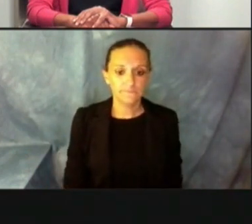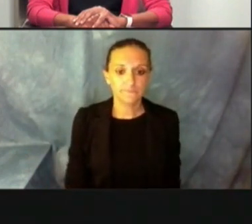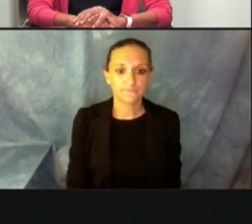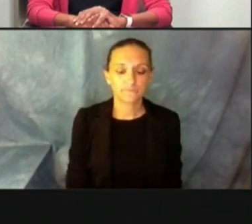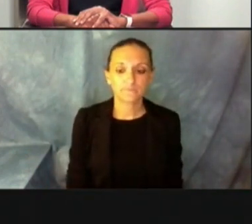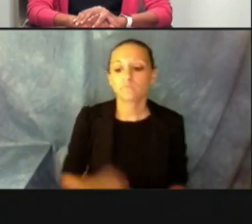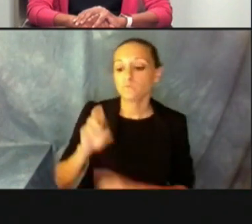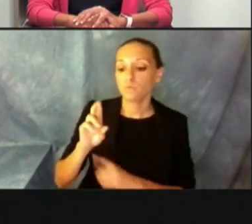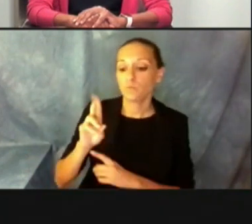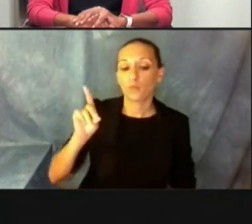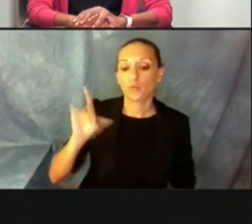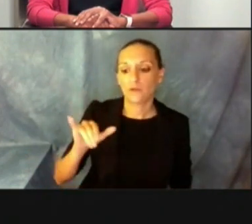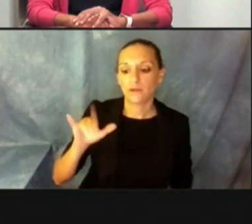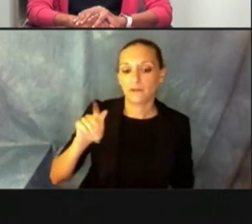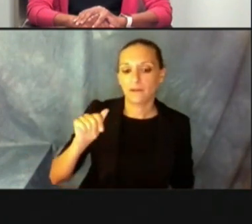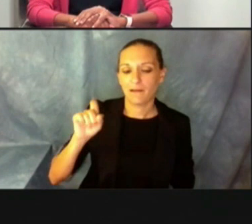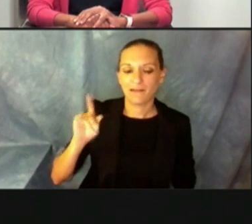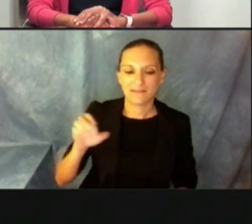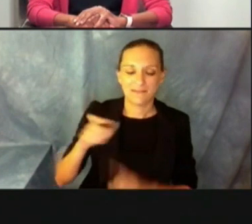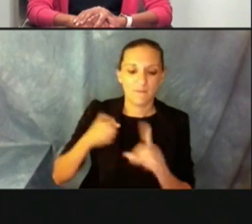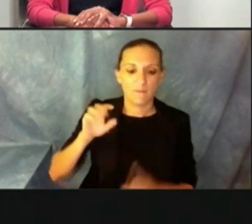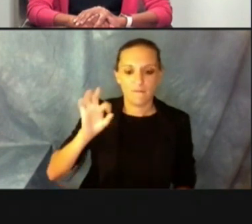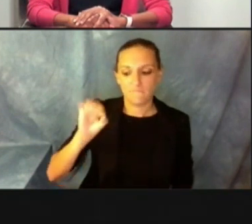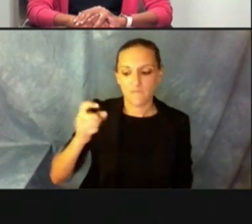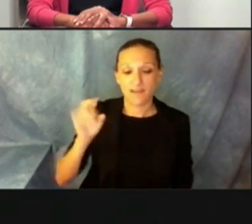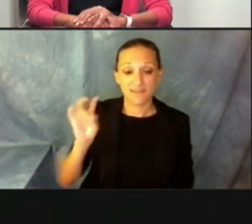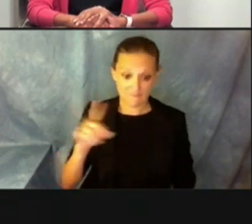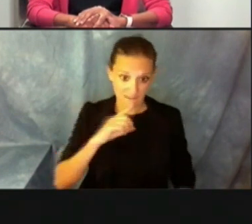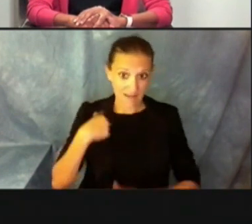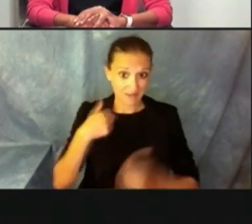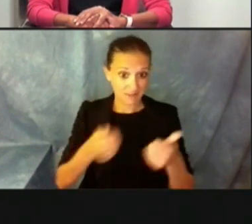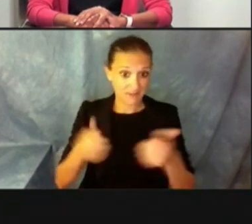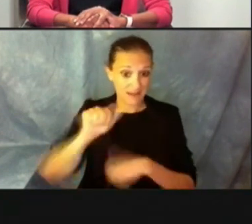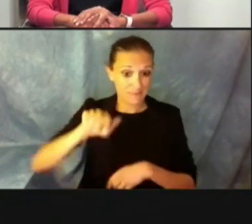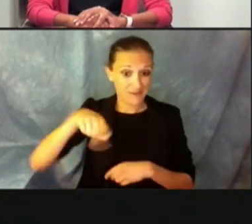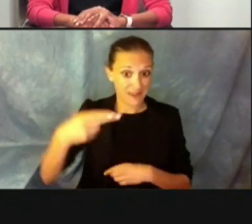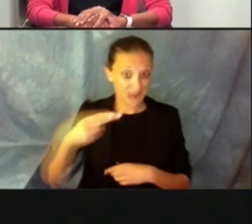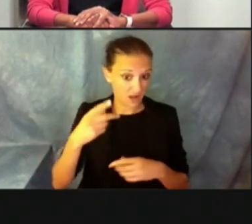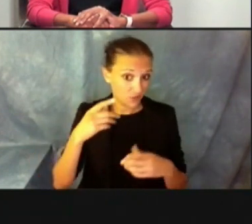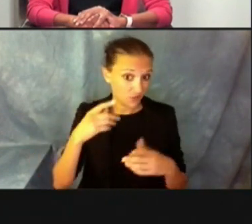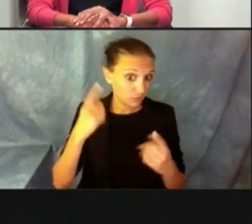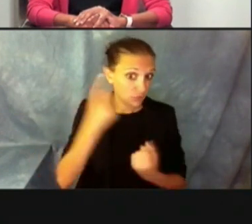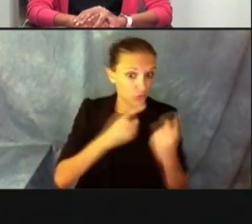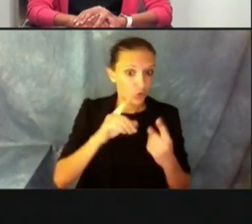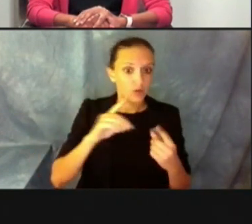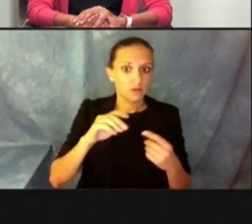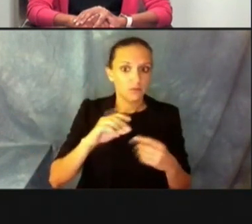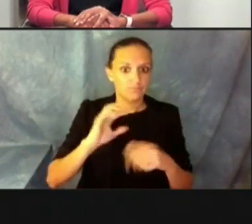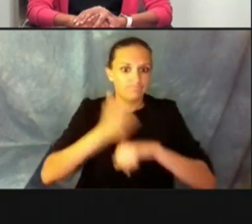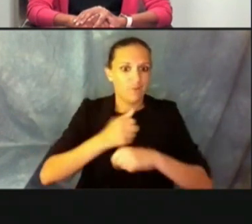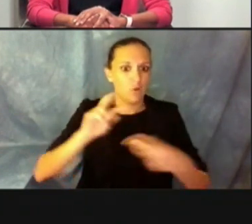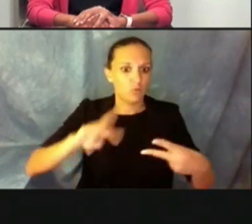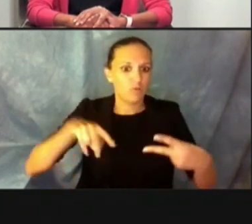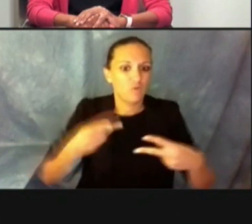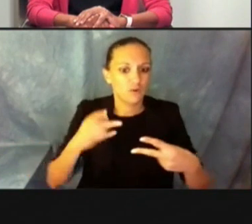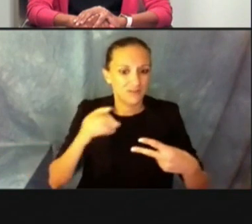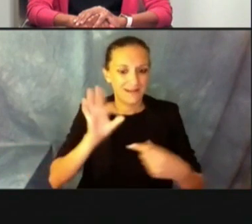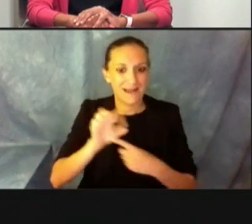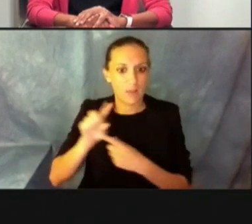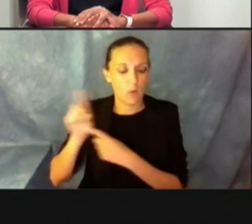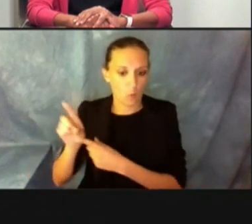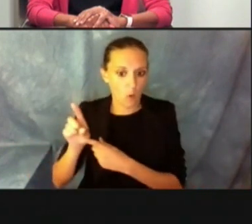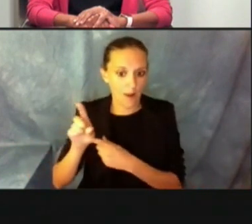Rudy Koski of Fox 7, has the authority considered activating the reverse 911 call system on a daily basis,